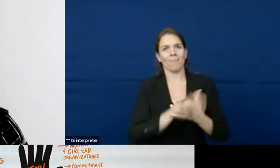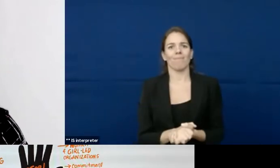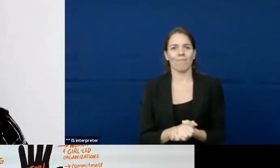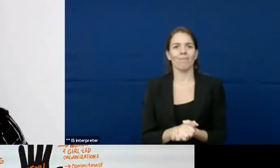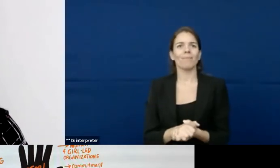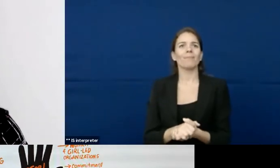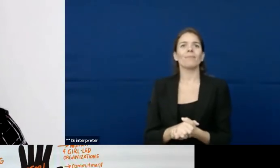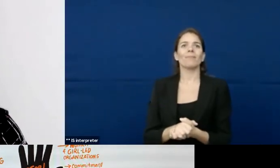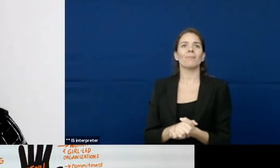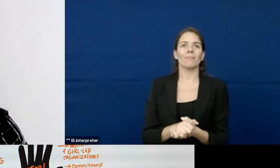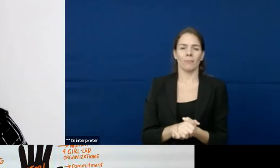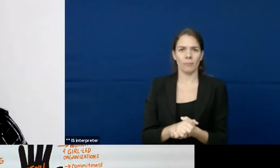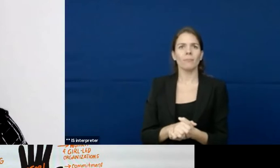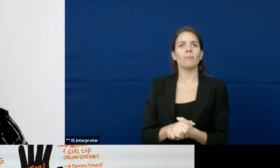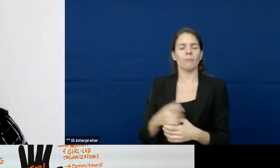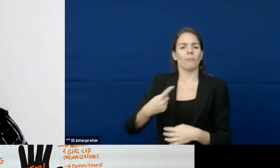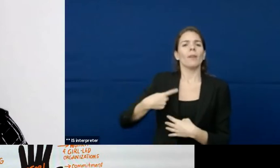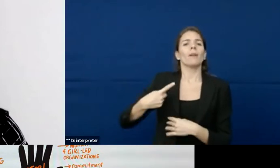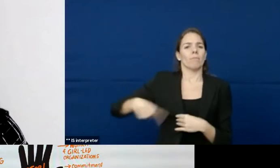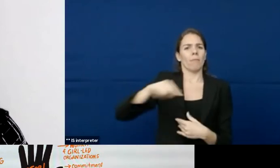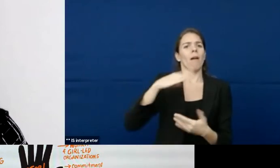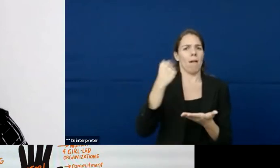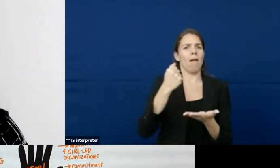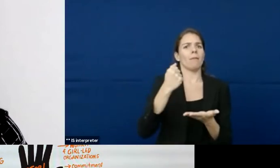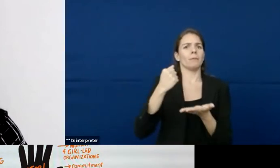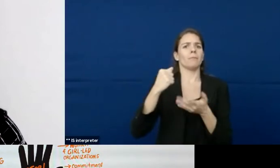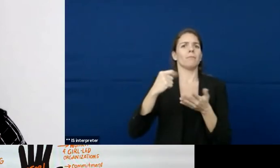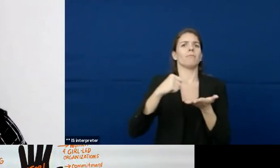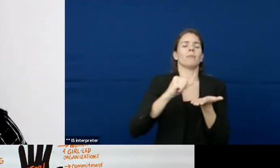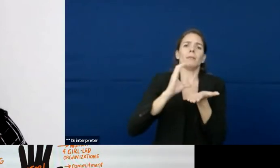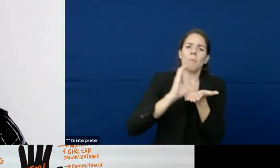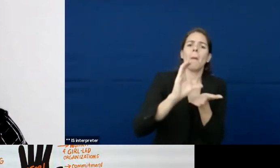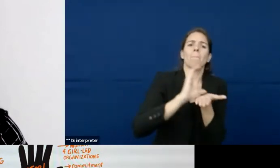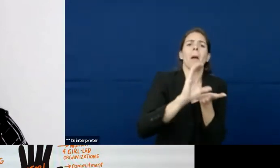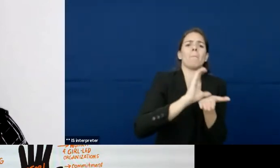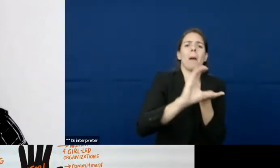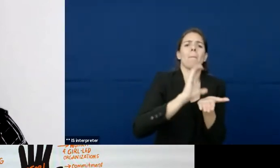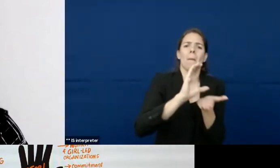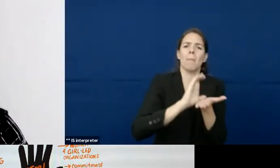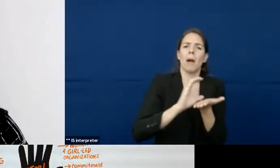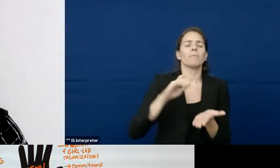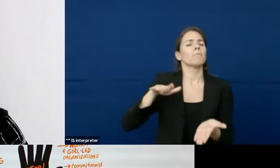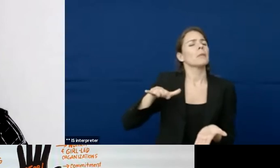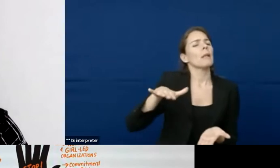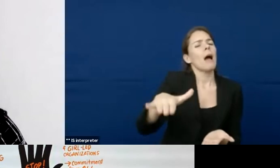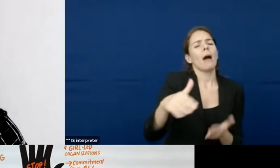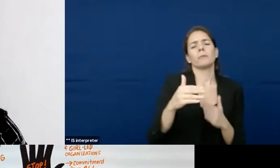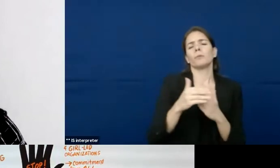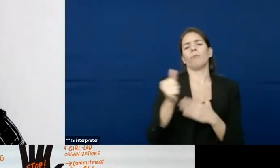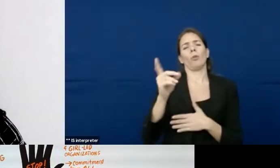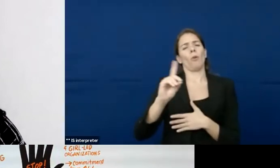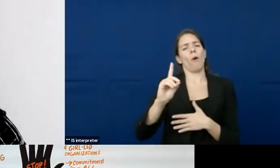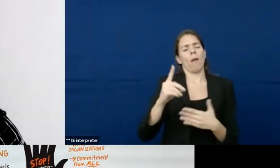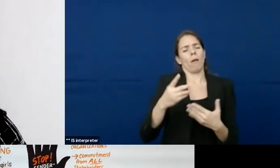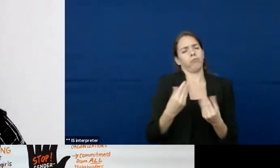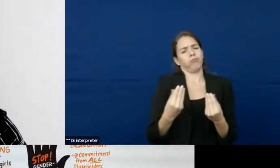much resources we have, the philanthropy community and the Ford Foundation can never solve the problem of GBV on our own. And